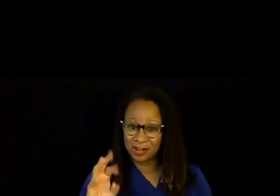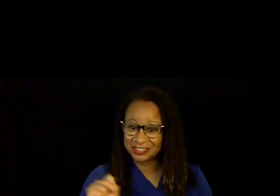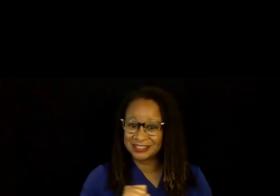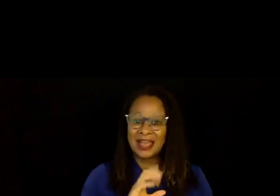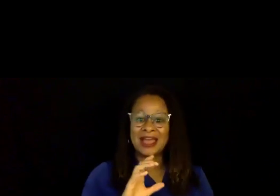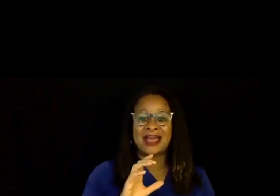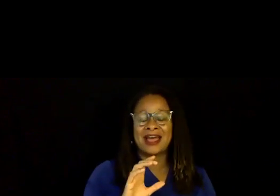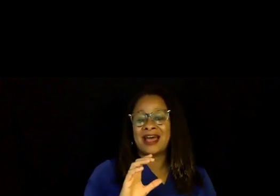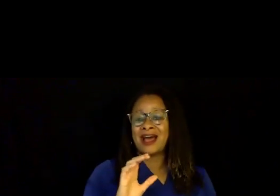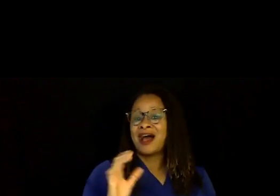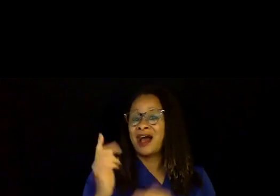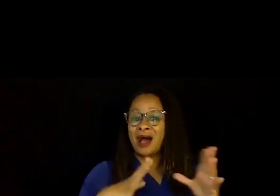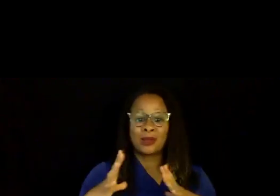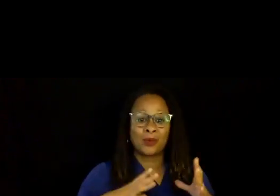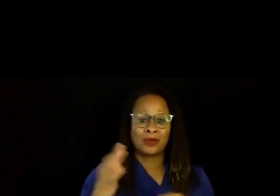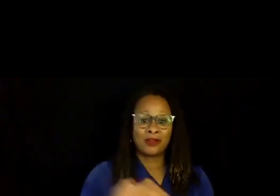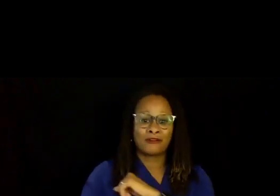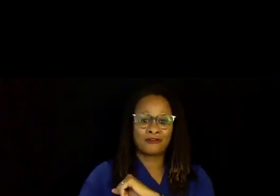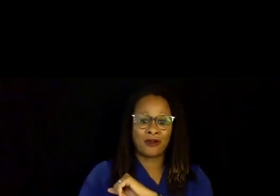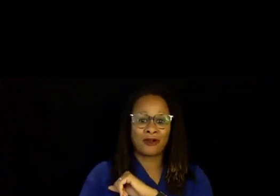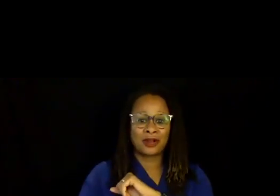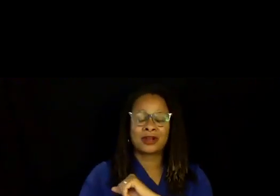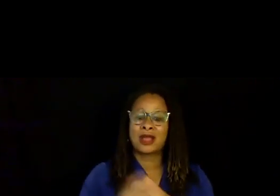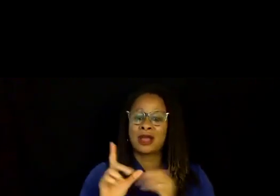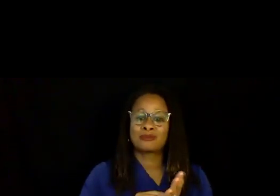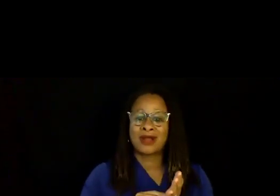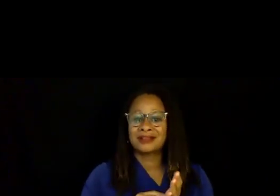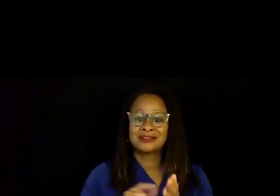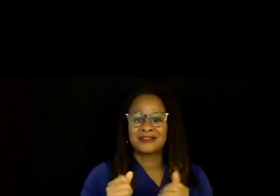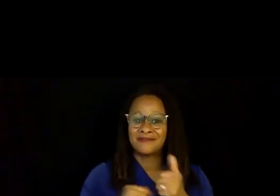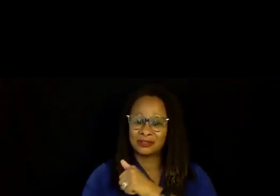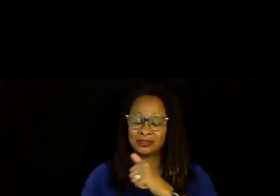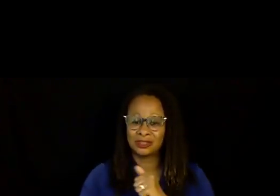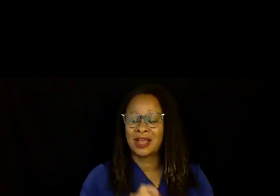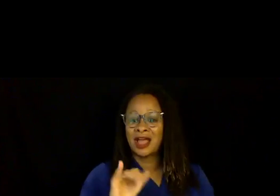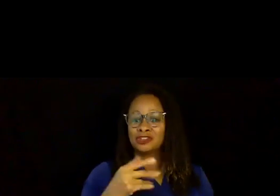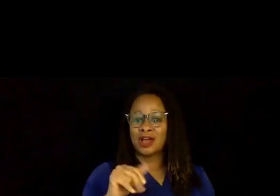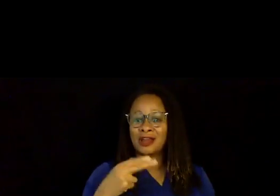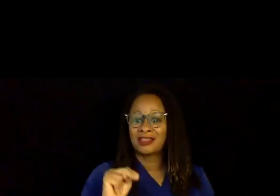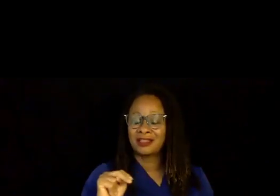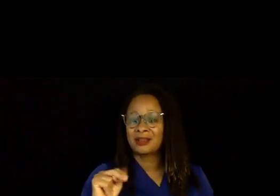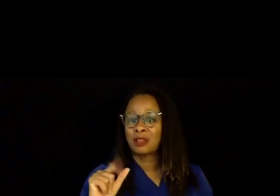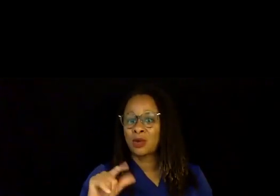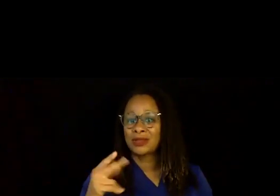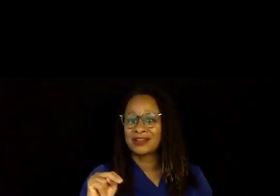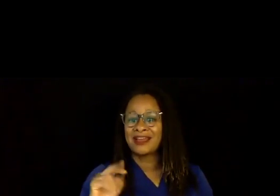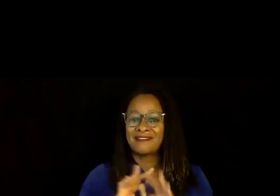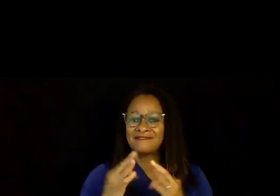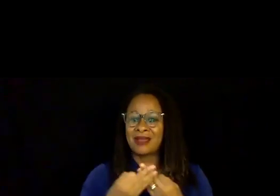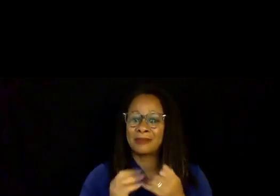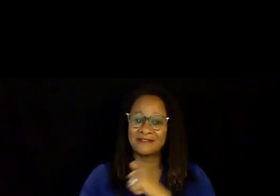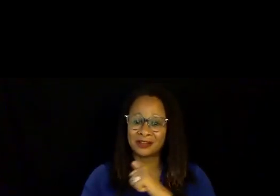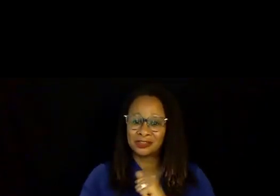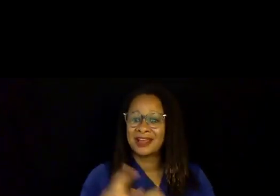Hollywood Foreign Press Foundation, Participant Media, the Jonathan Logan Family Foundation, the National Endowment